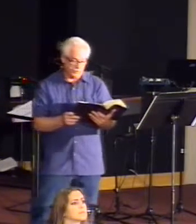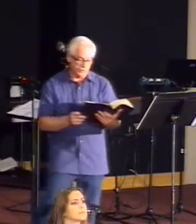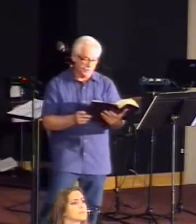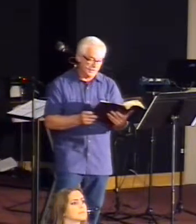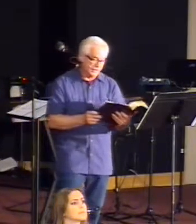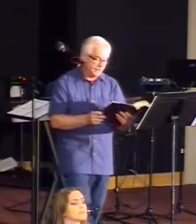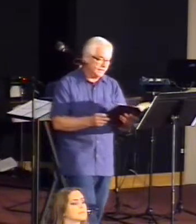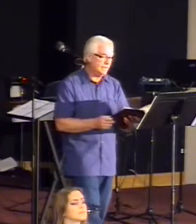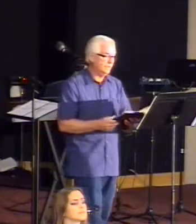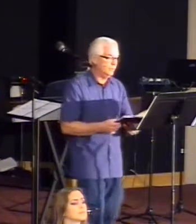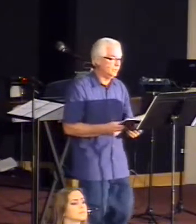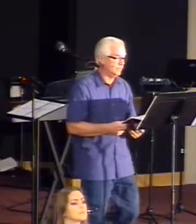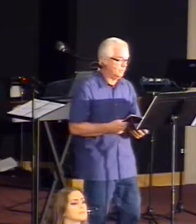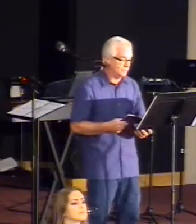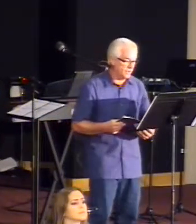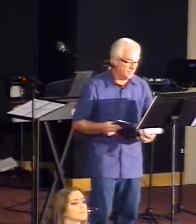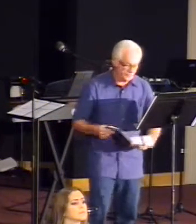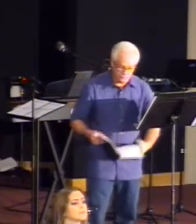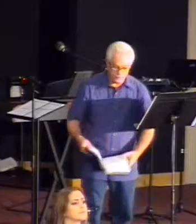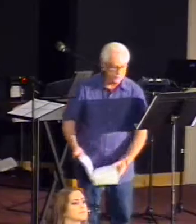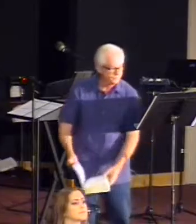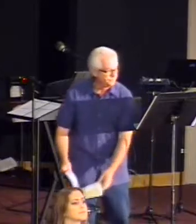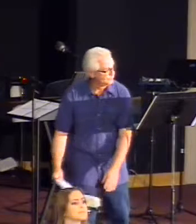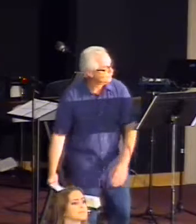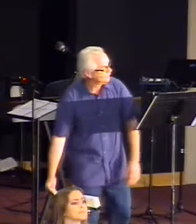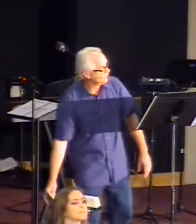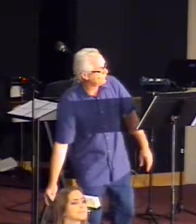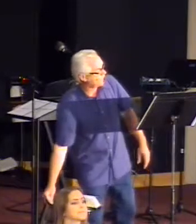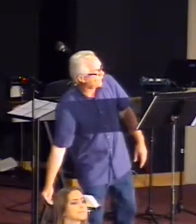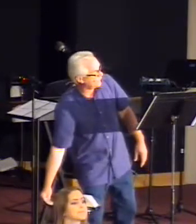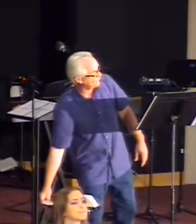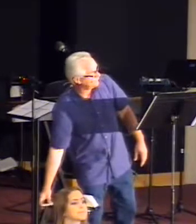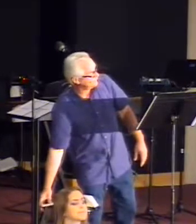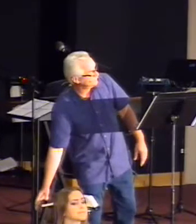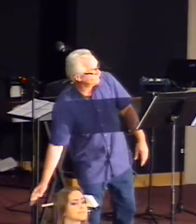of the Lord and he will exalt you.